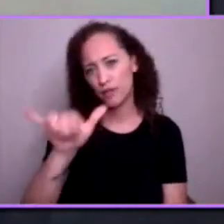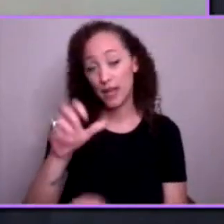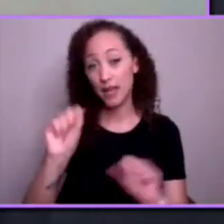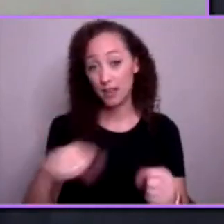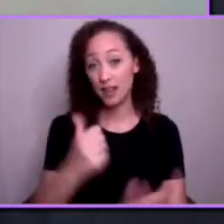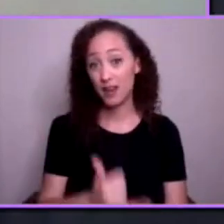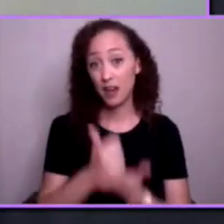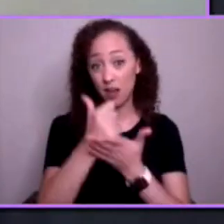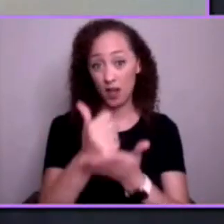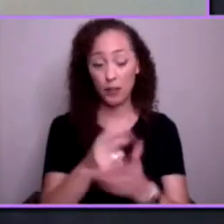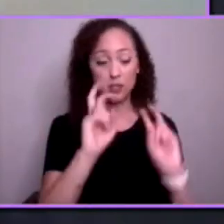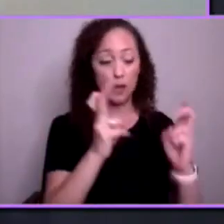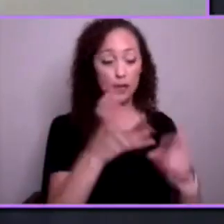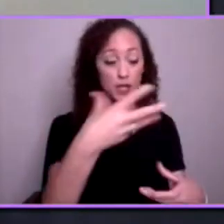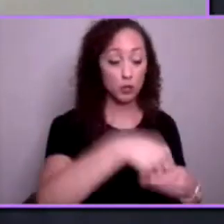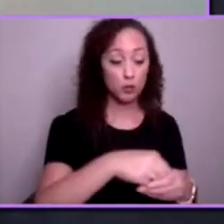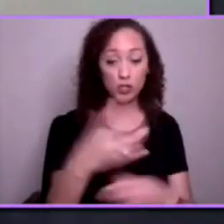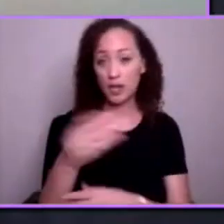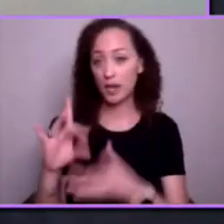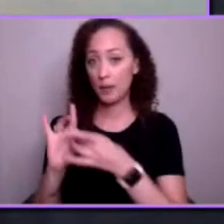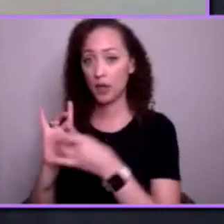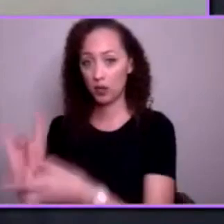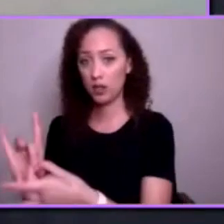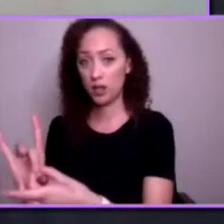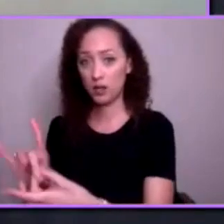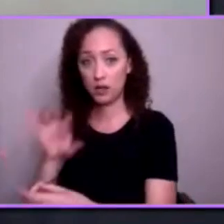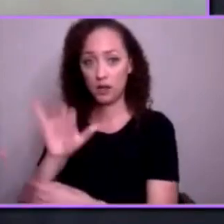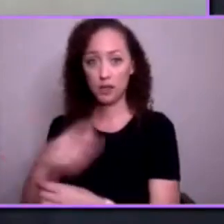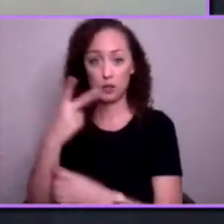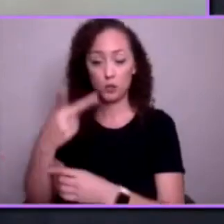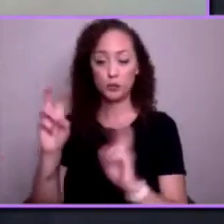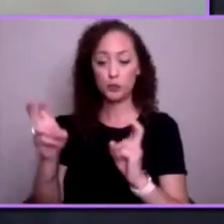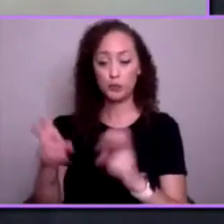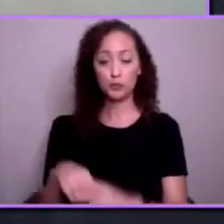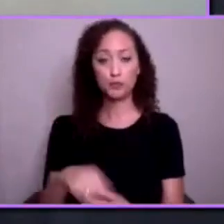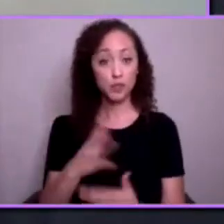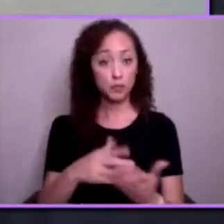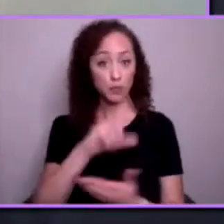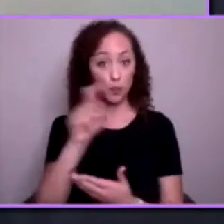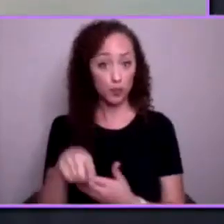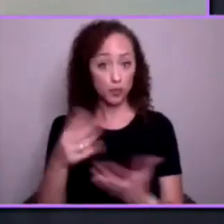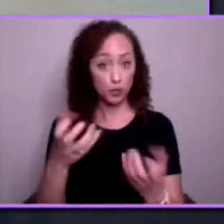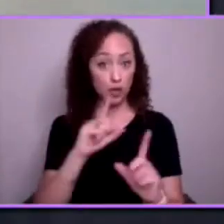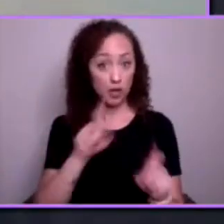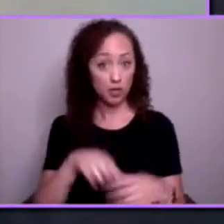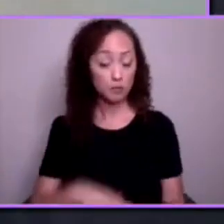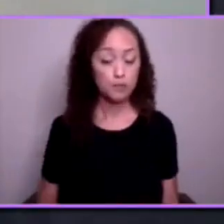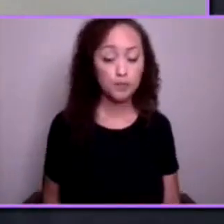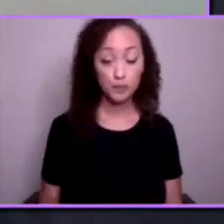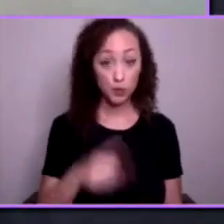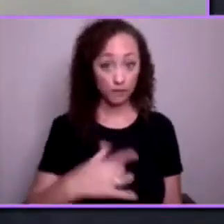and belonging. So some questions that you can ask are, do you feel safe